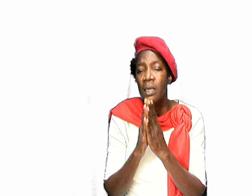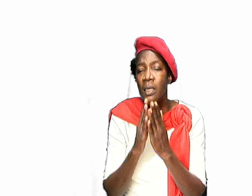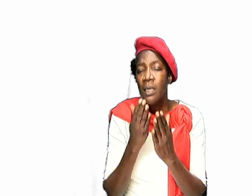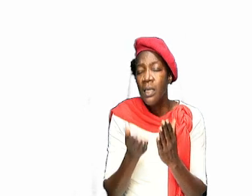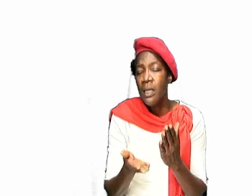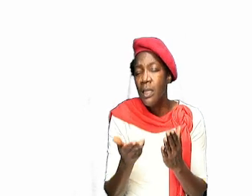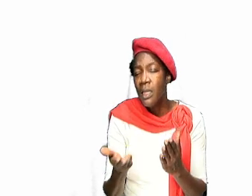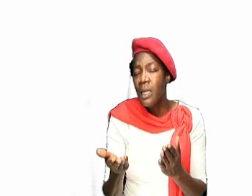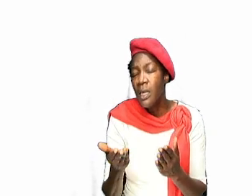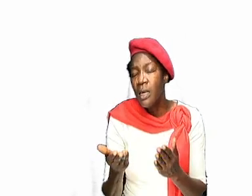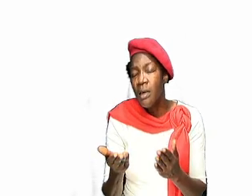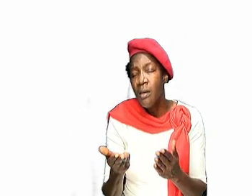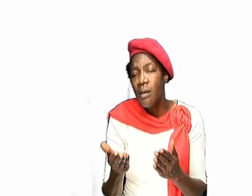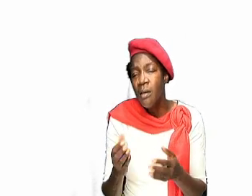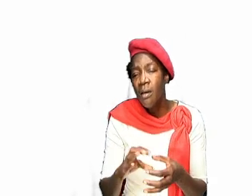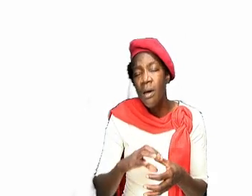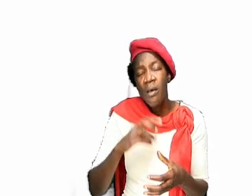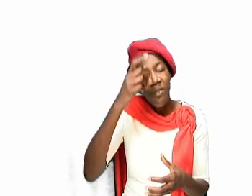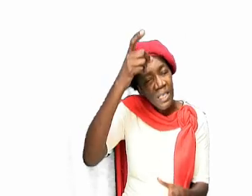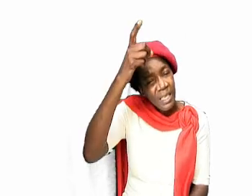David.